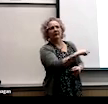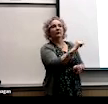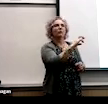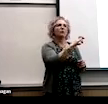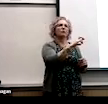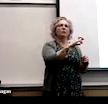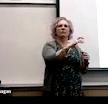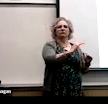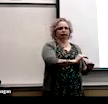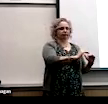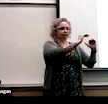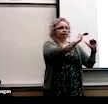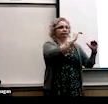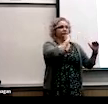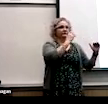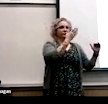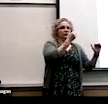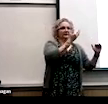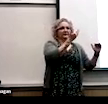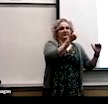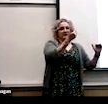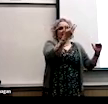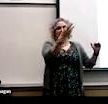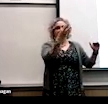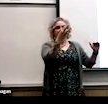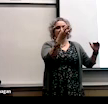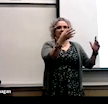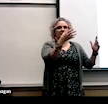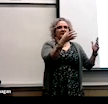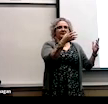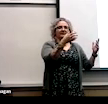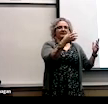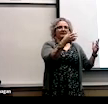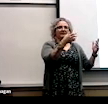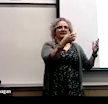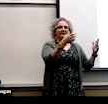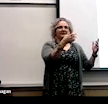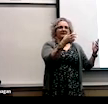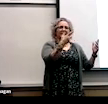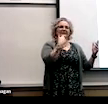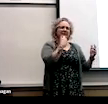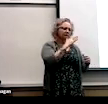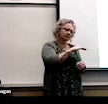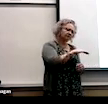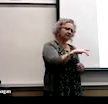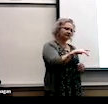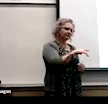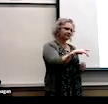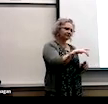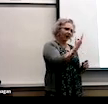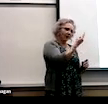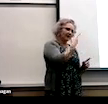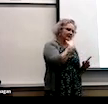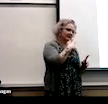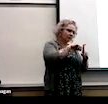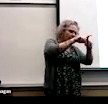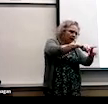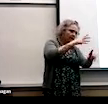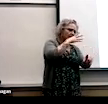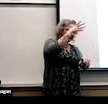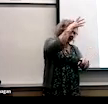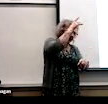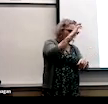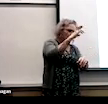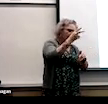you start looking at some of this stuff and say, well, why don't you answer your doctor's or nurse's questions on your own? Can we work on that? Maybe in your